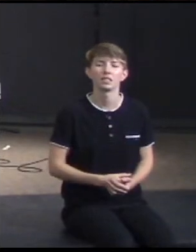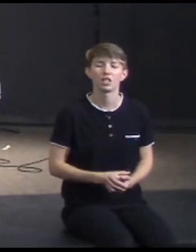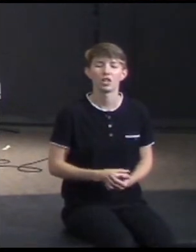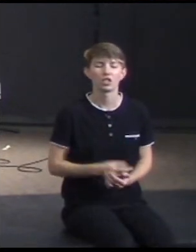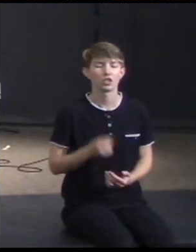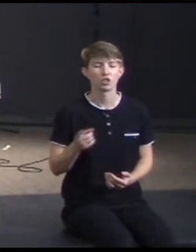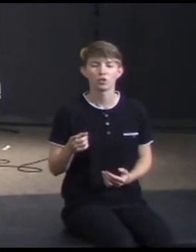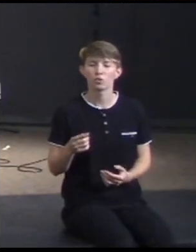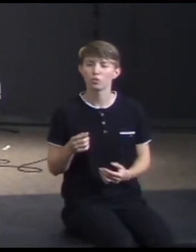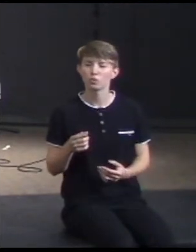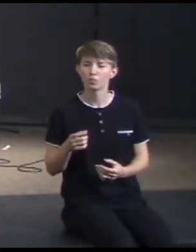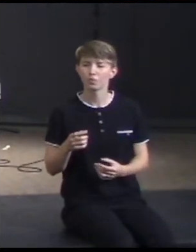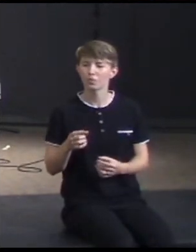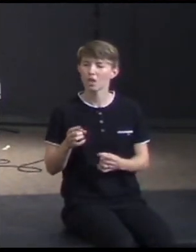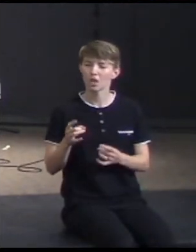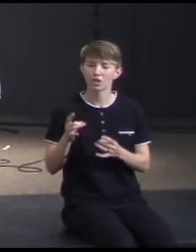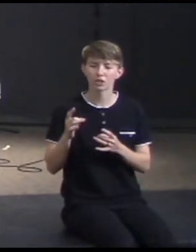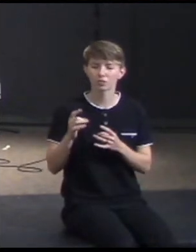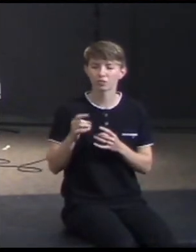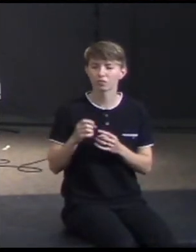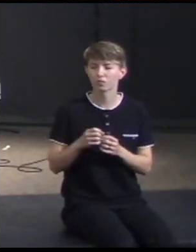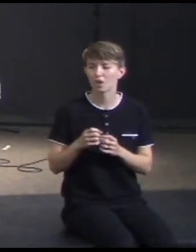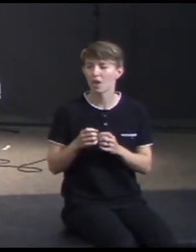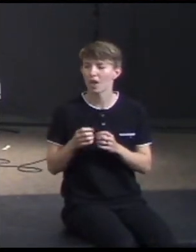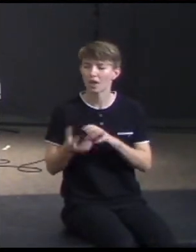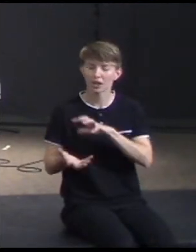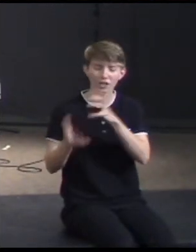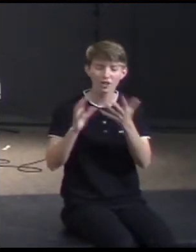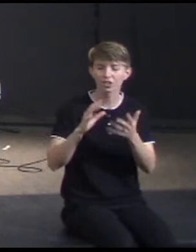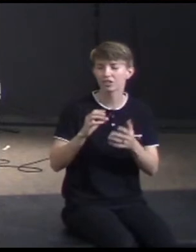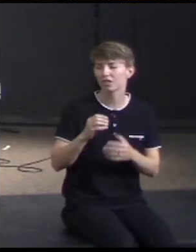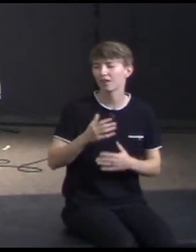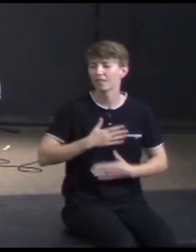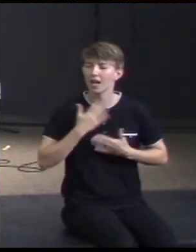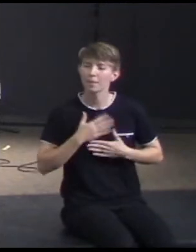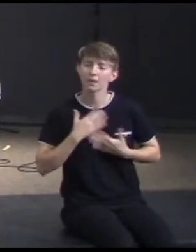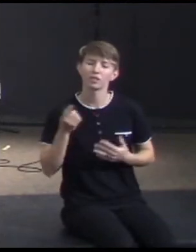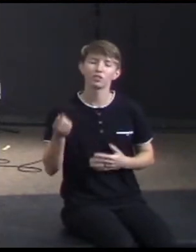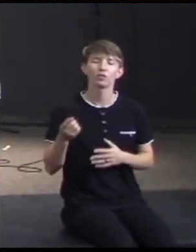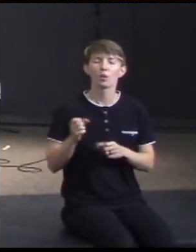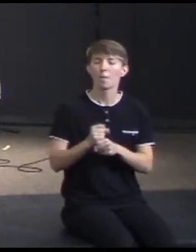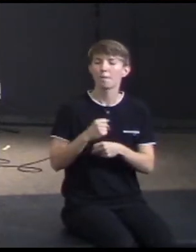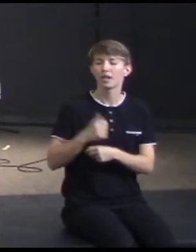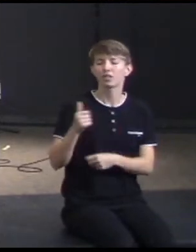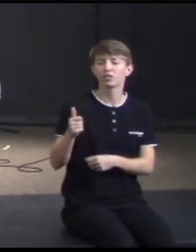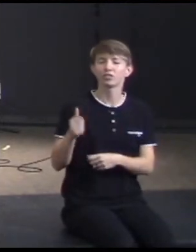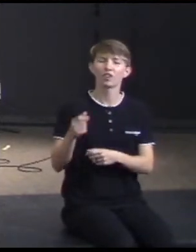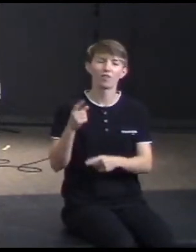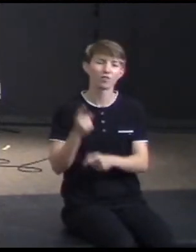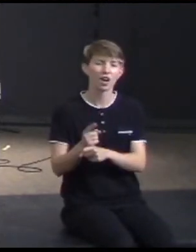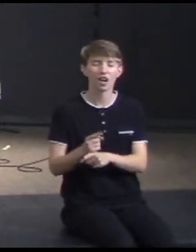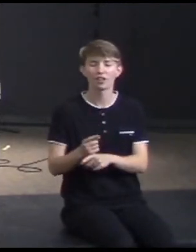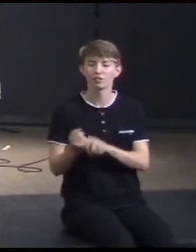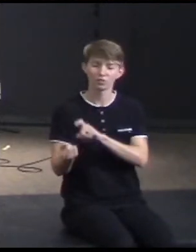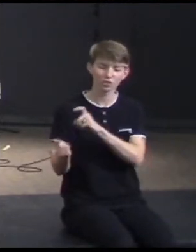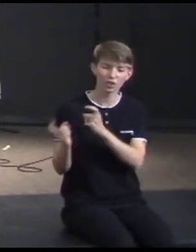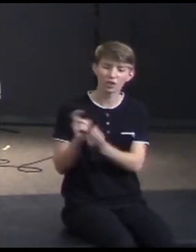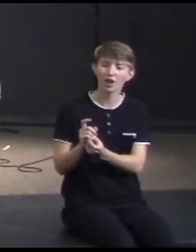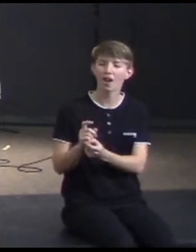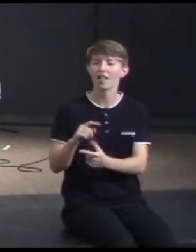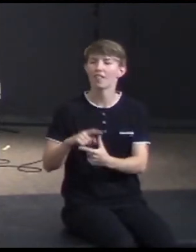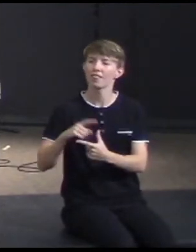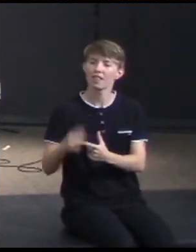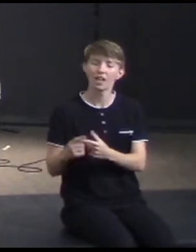You curser of people's happiness. You get yourself right, you turn it around, and then come after